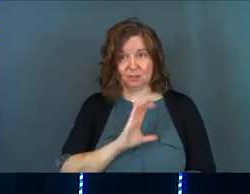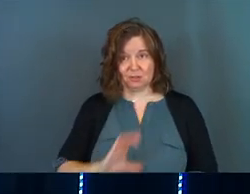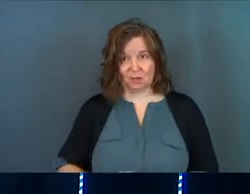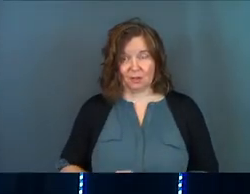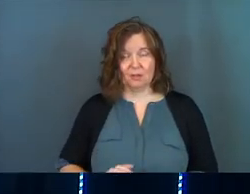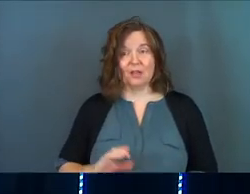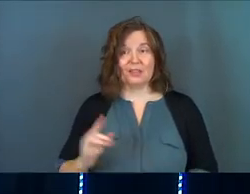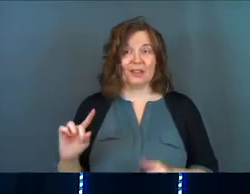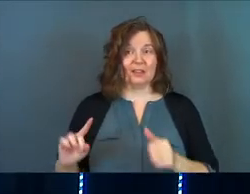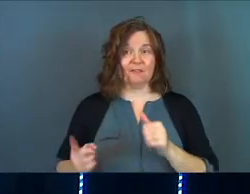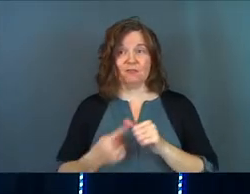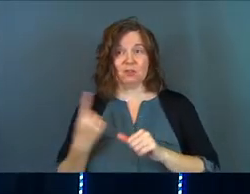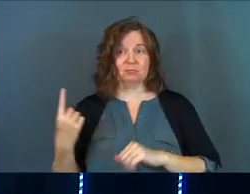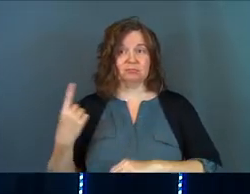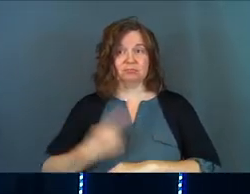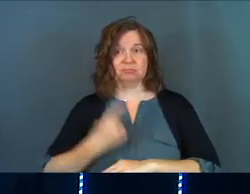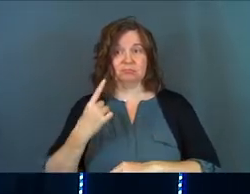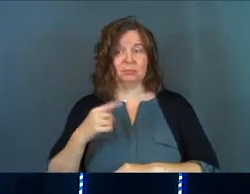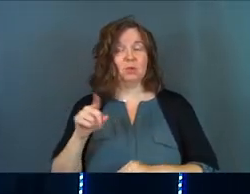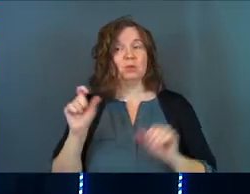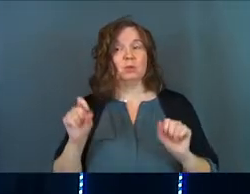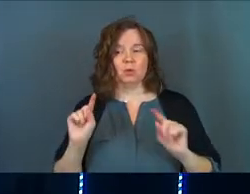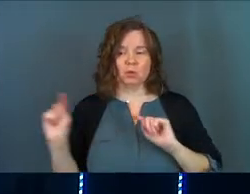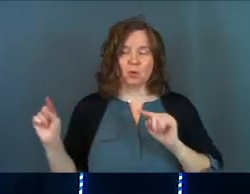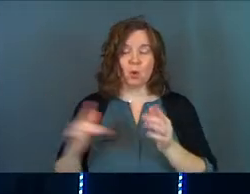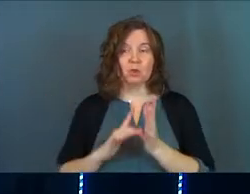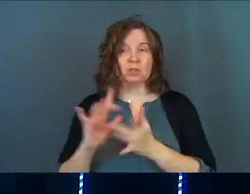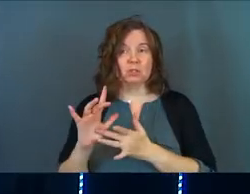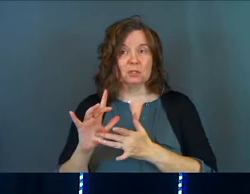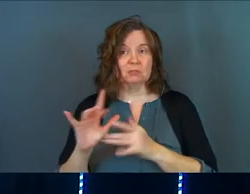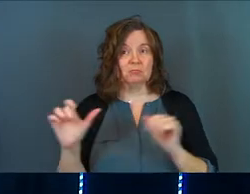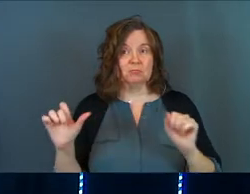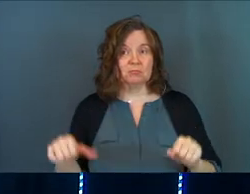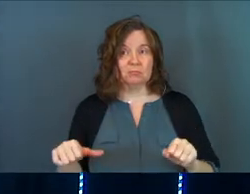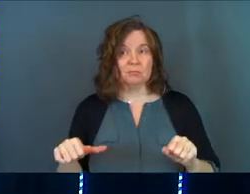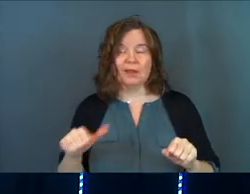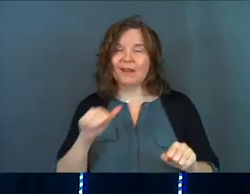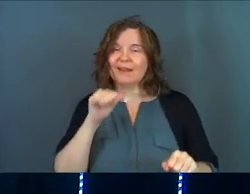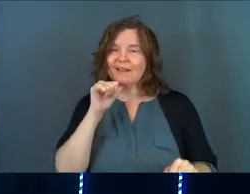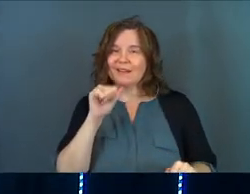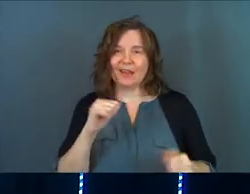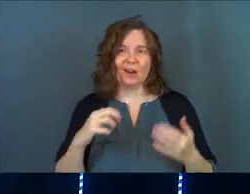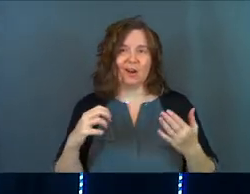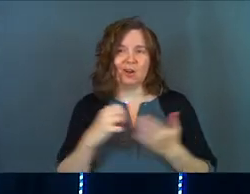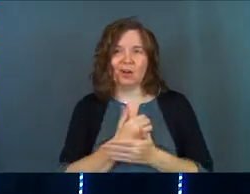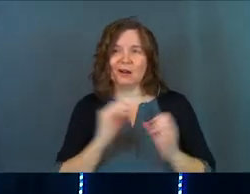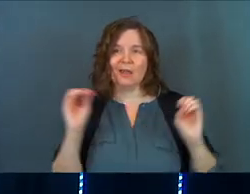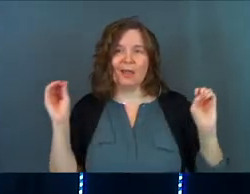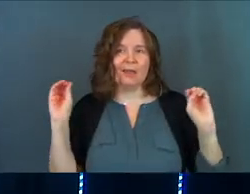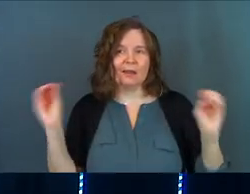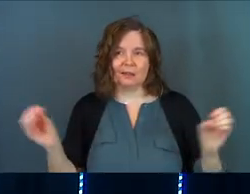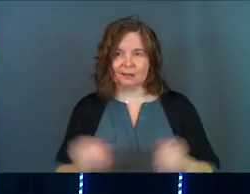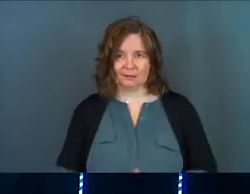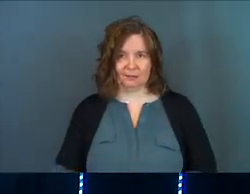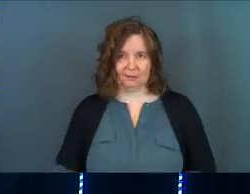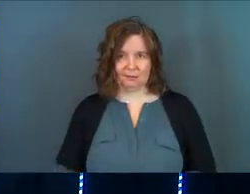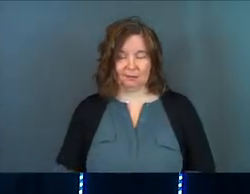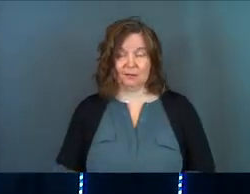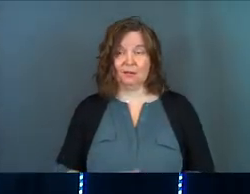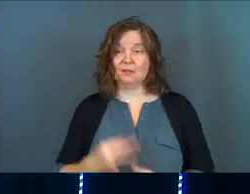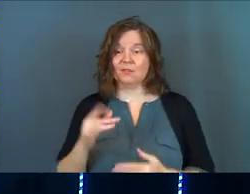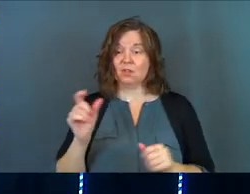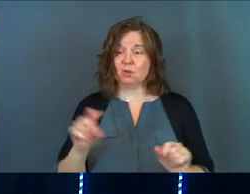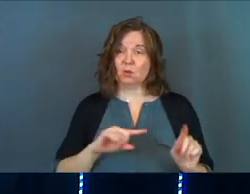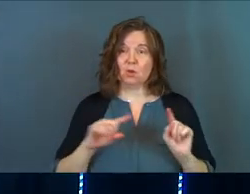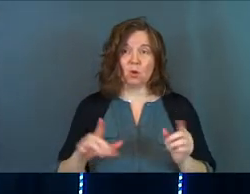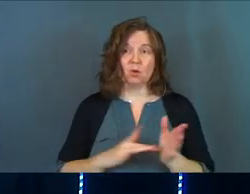The fact that on day one, you can go to Jesus and not earn anything. The fact